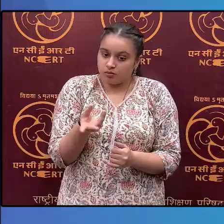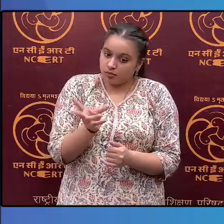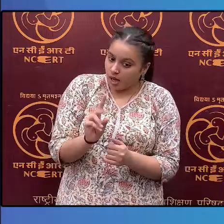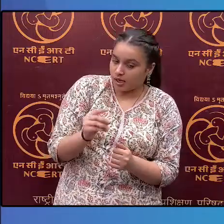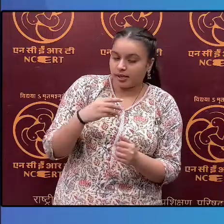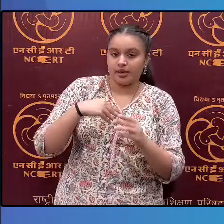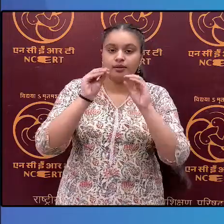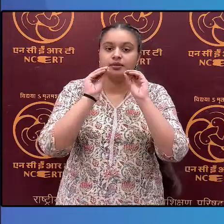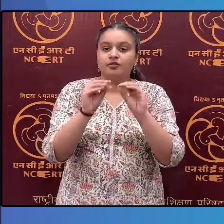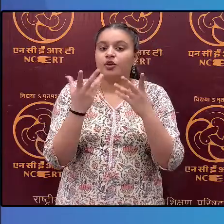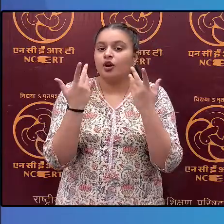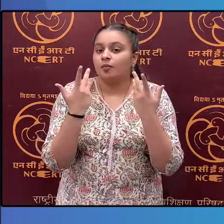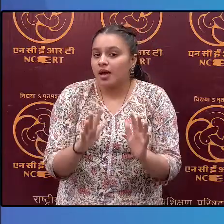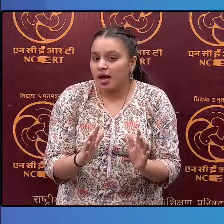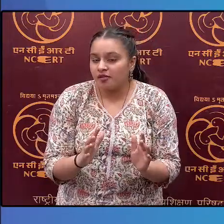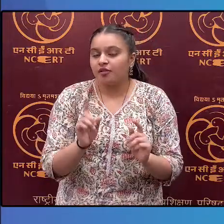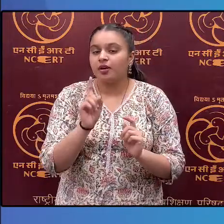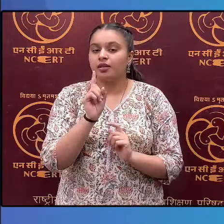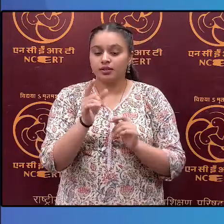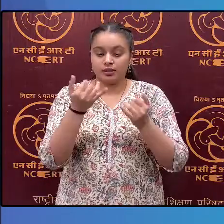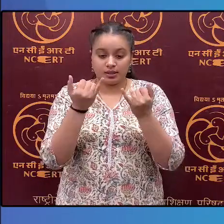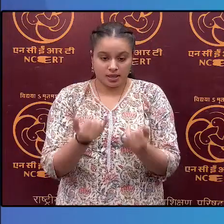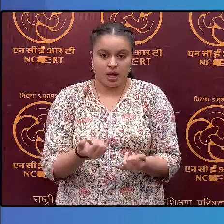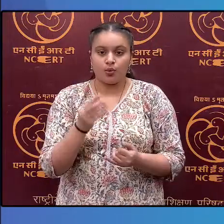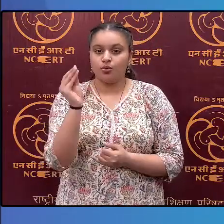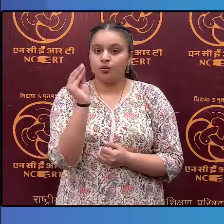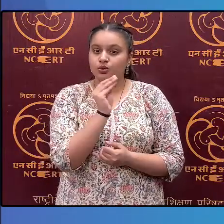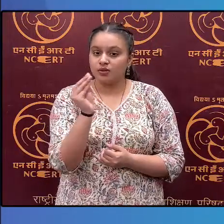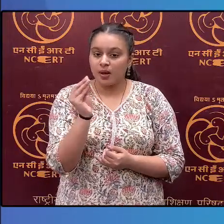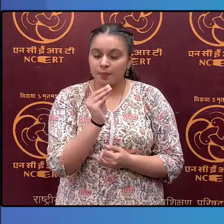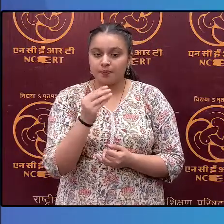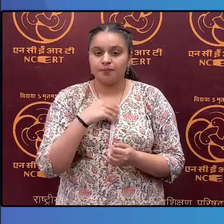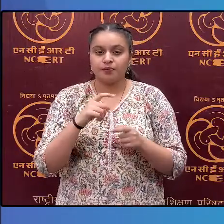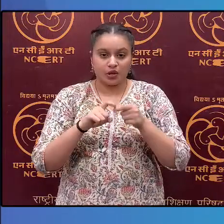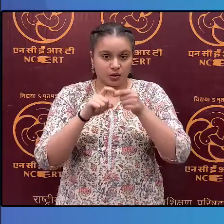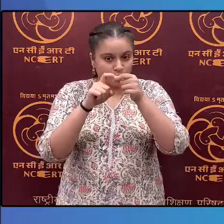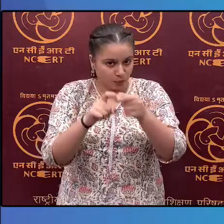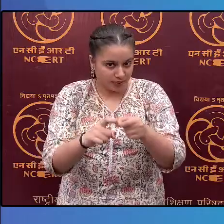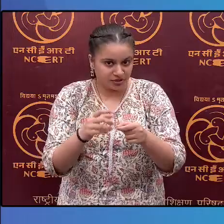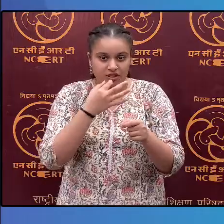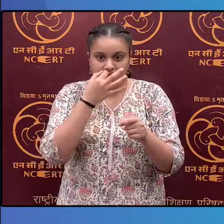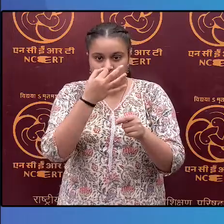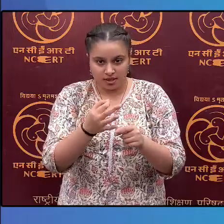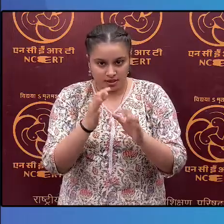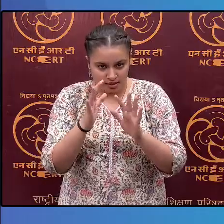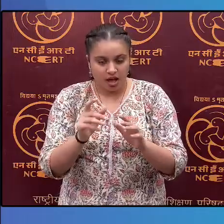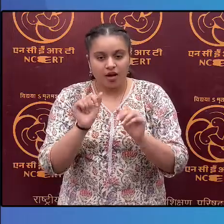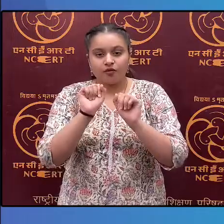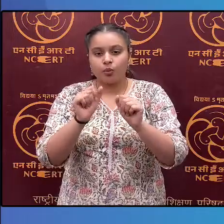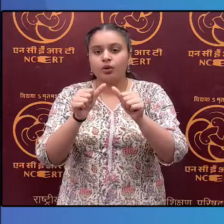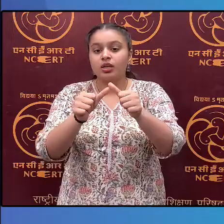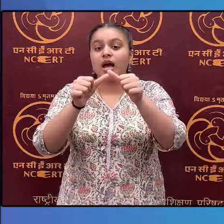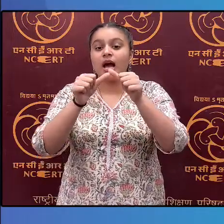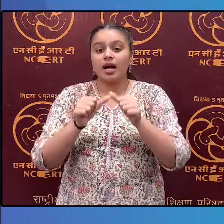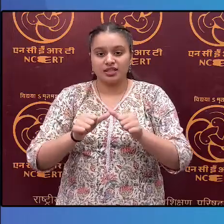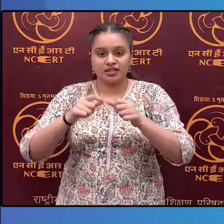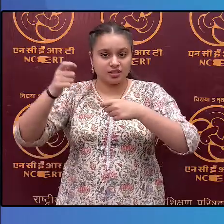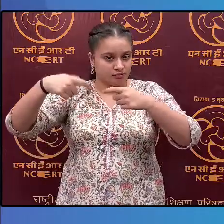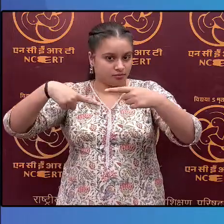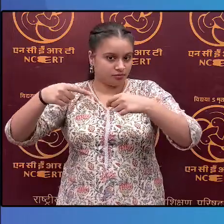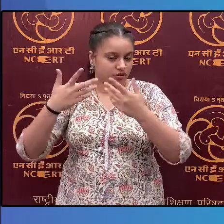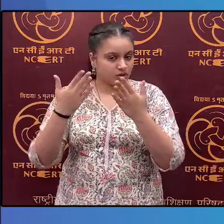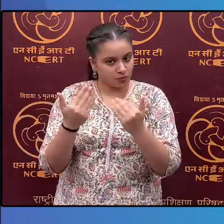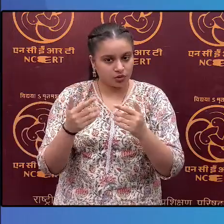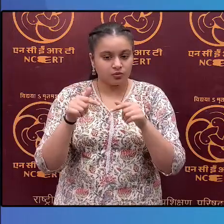summary of the chapter. So now I will ask the viewers certain question. They can drop their answer in the chat box. Meanwhile, I will ask